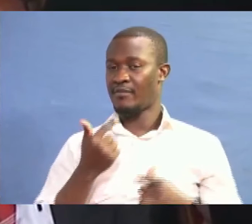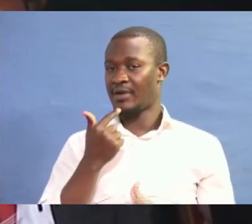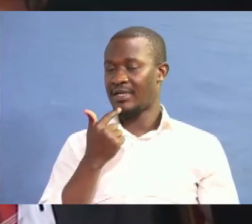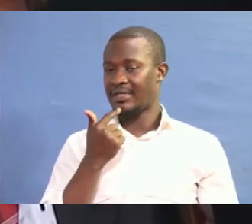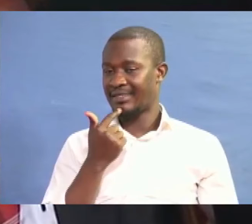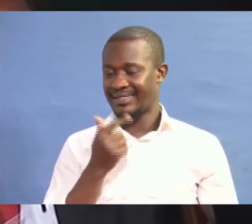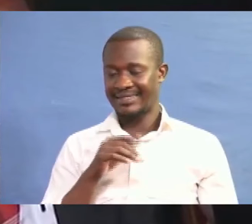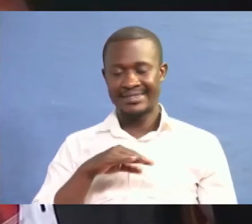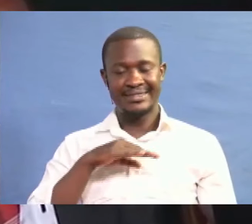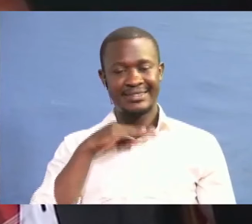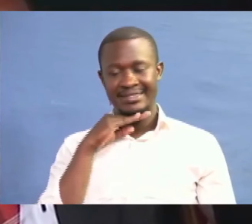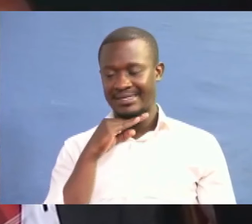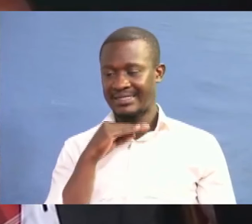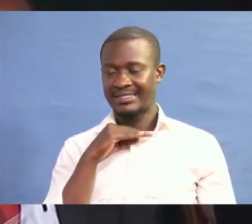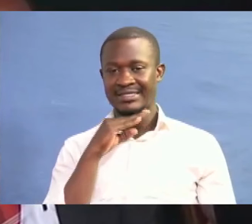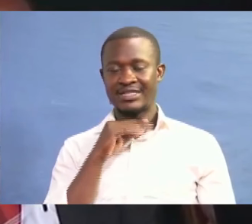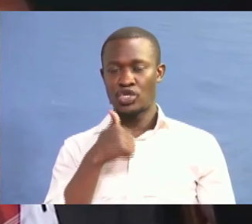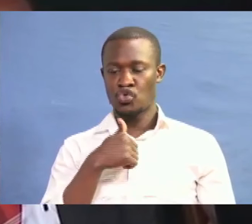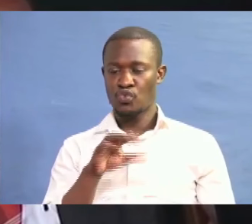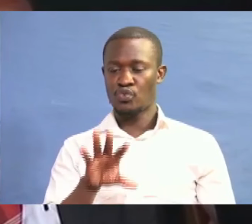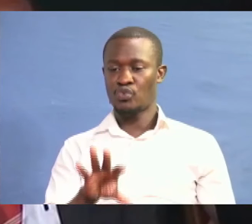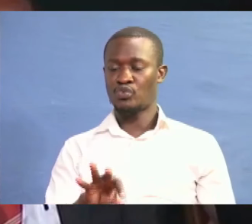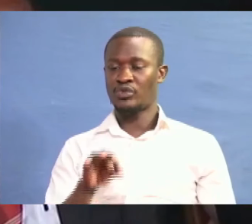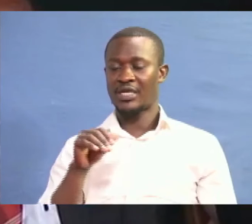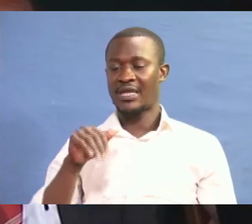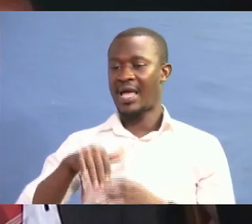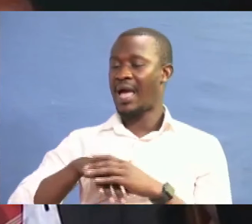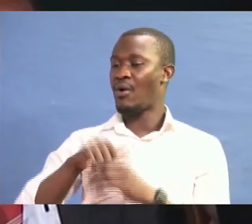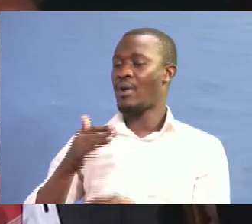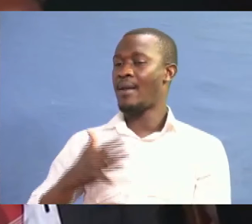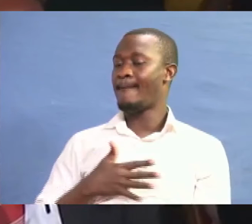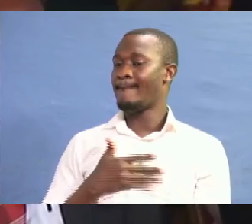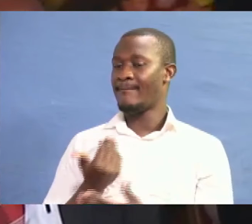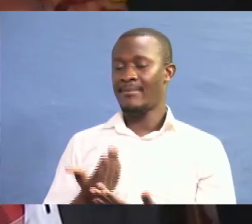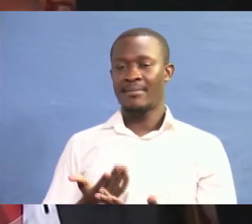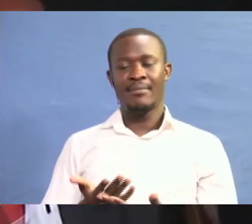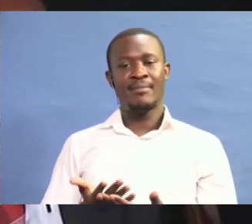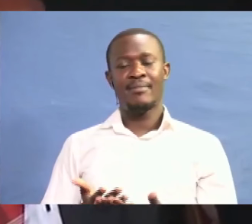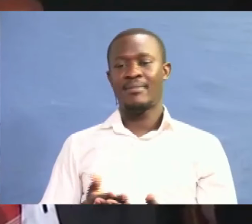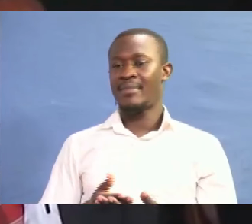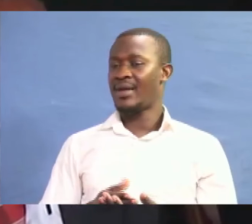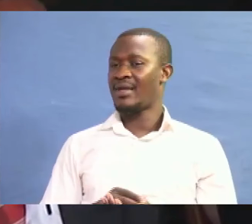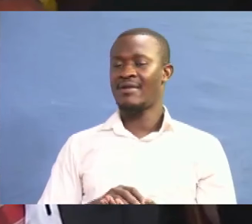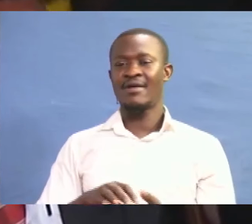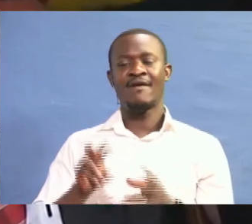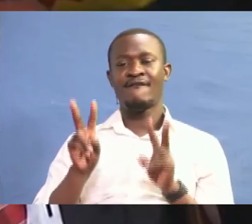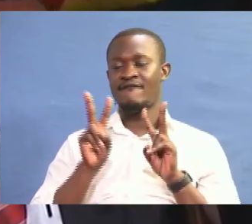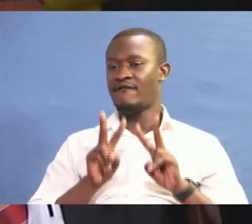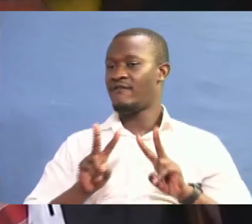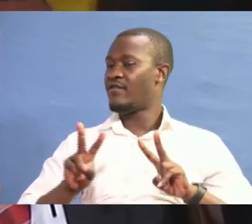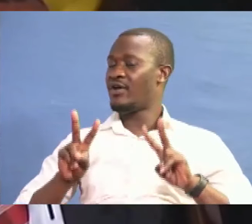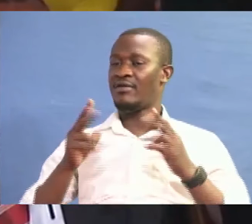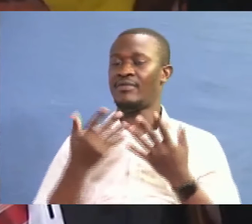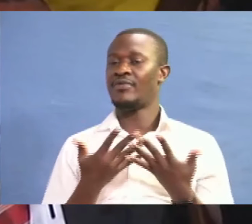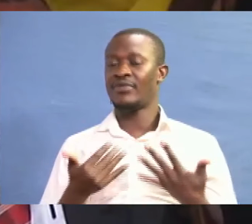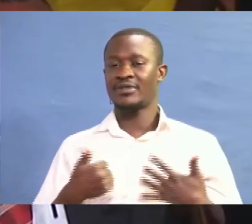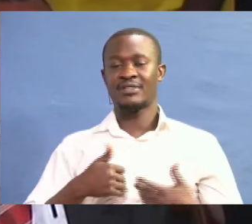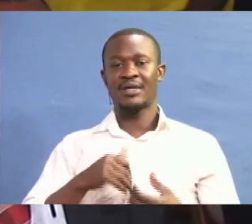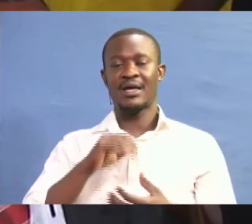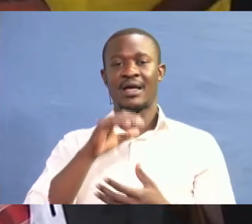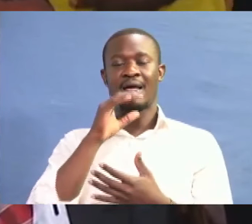or death. You've taken away my precious jewel from me. I love you,